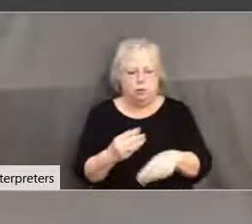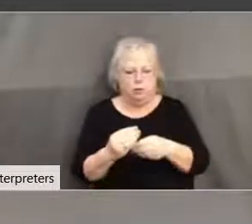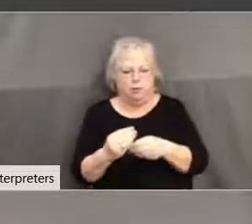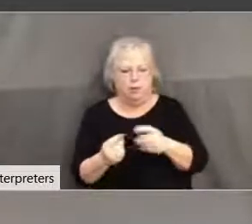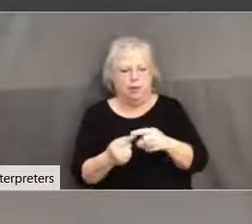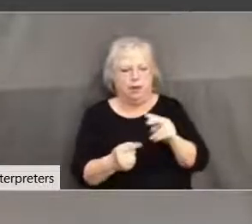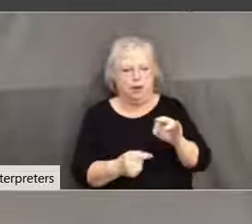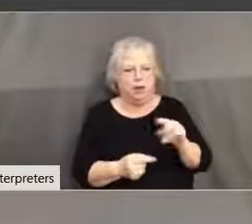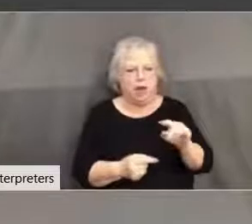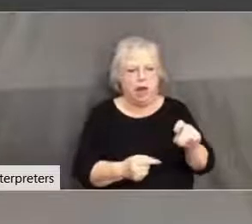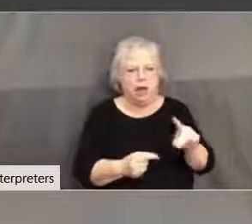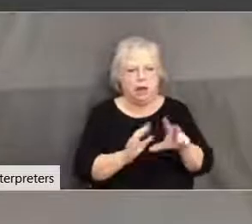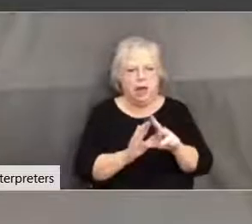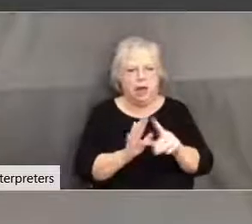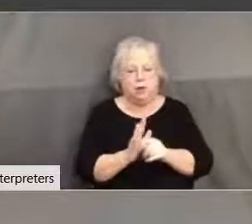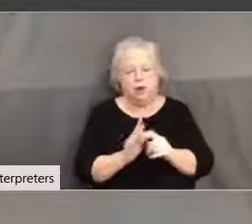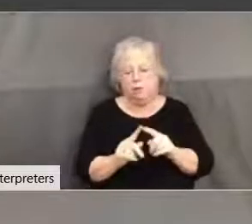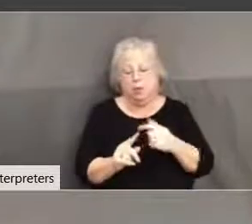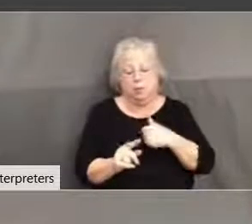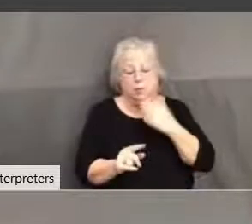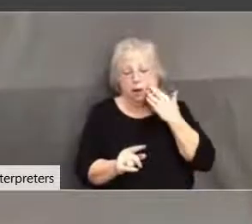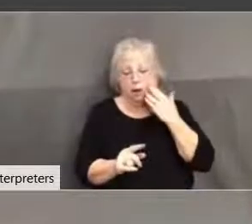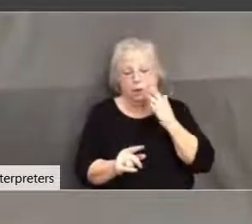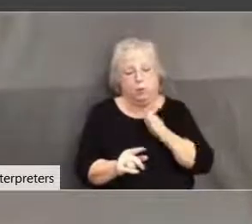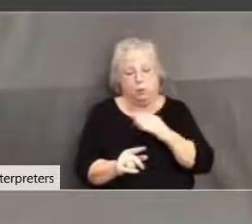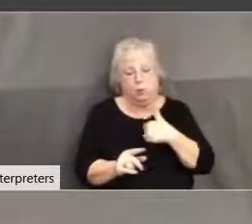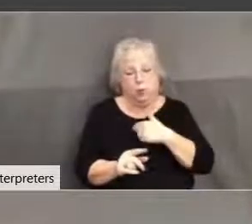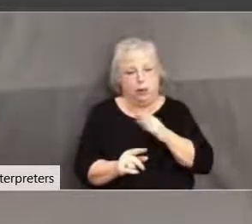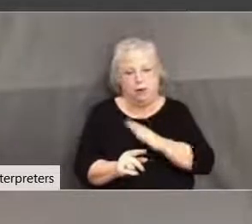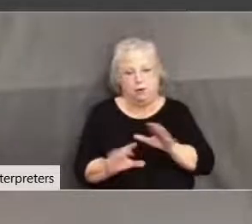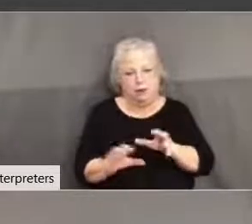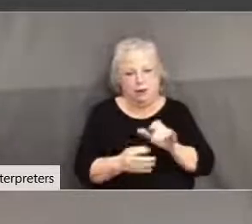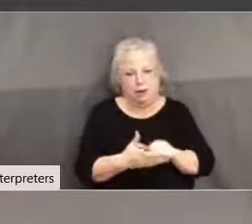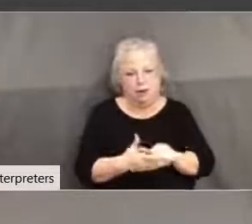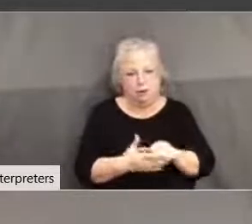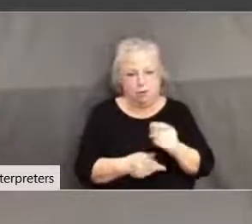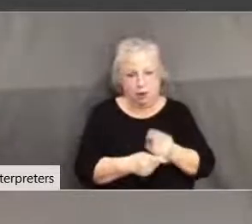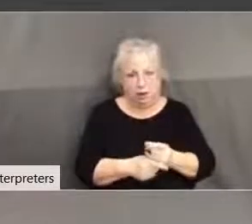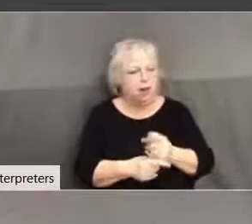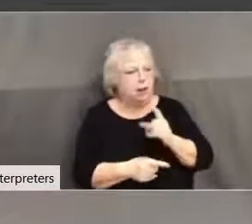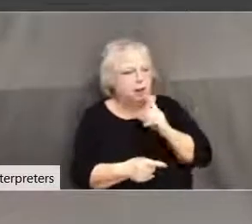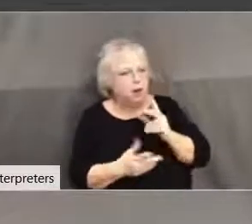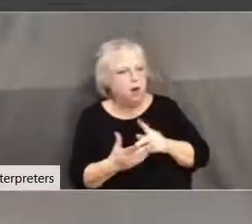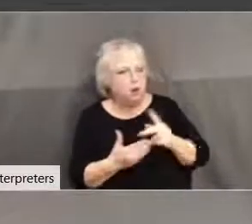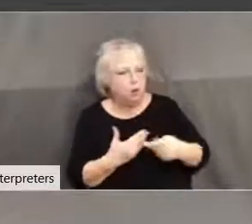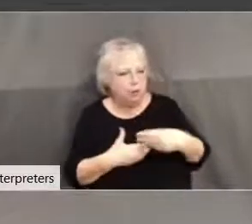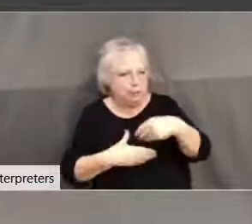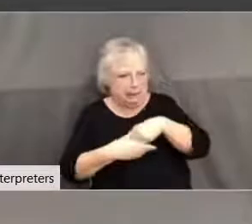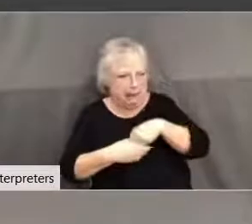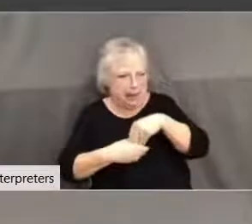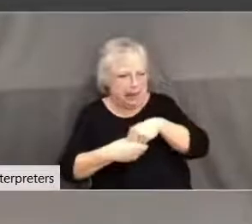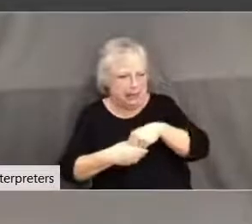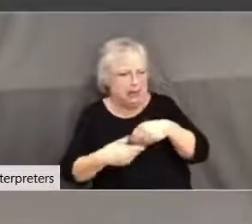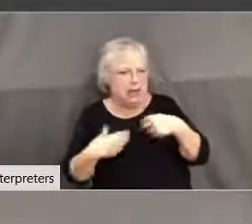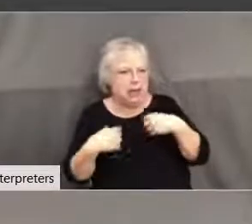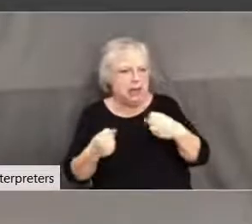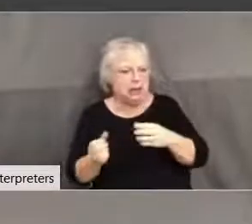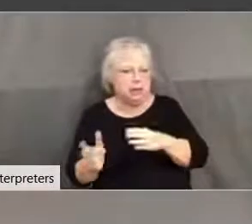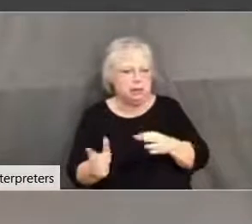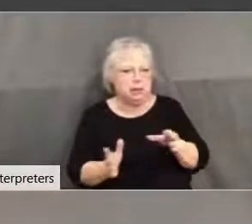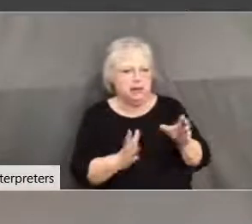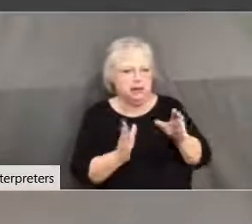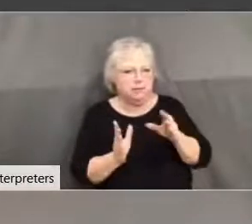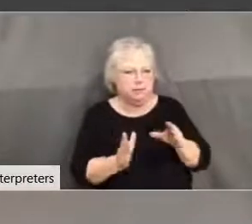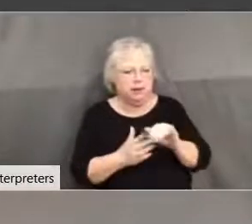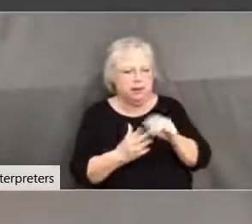to my knowledge, we never did that. Is that right? There are programs embedded in the health plan that